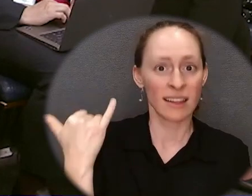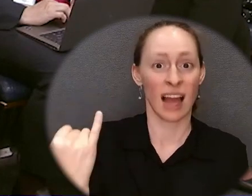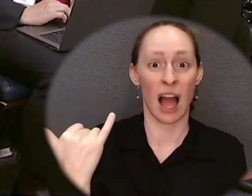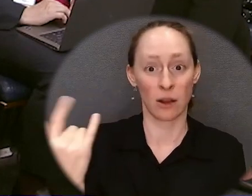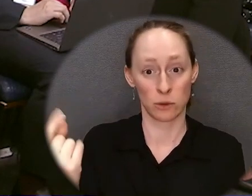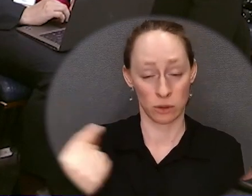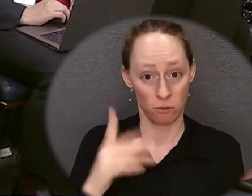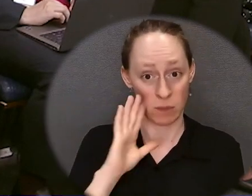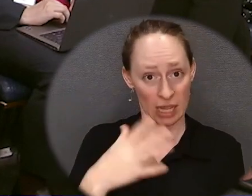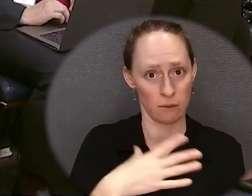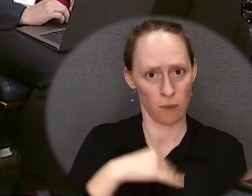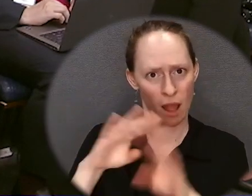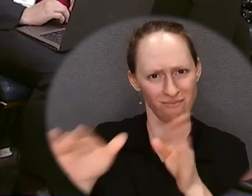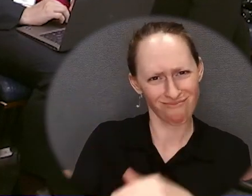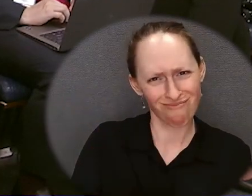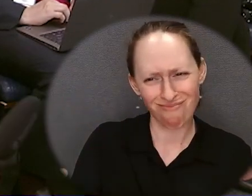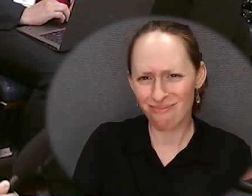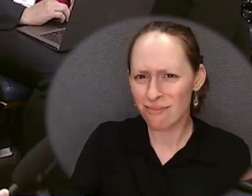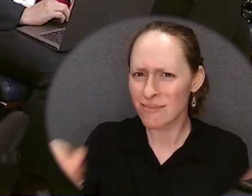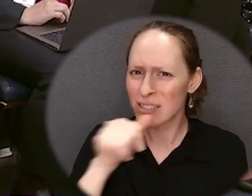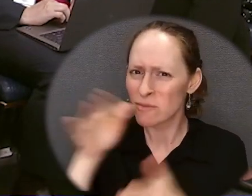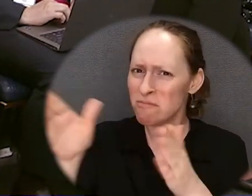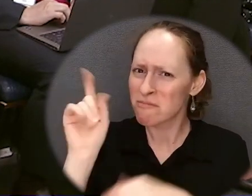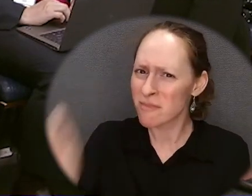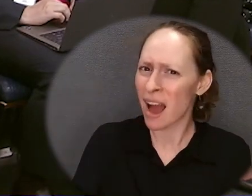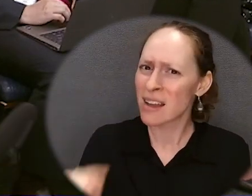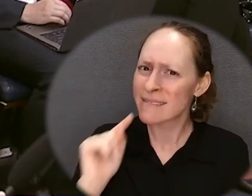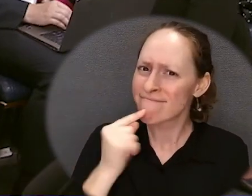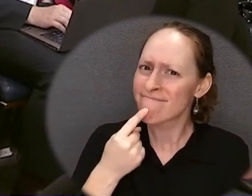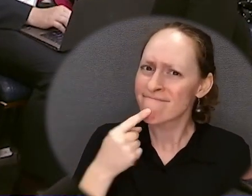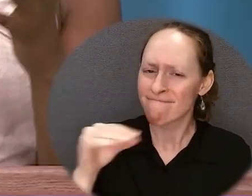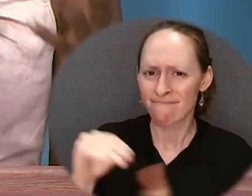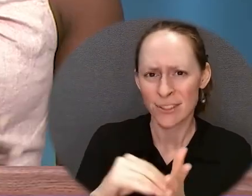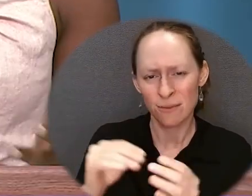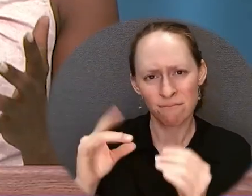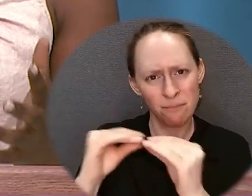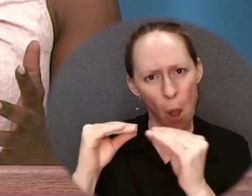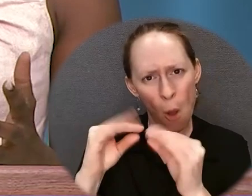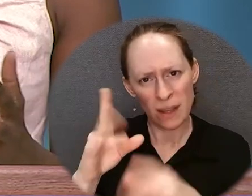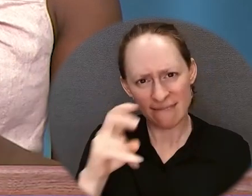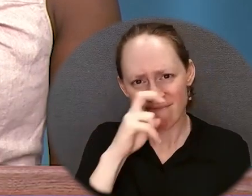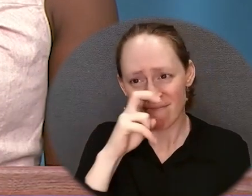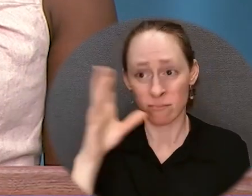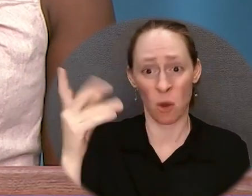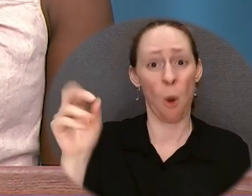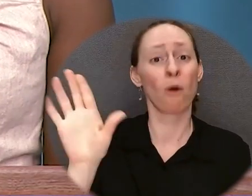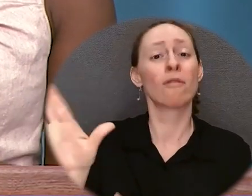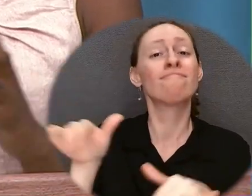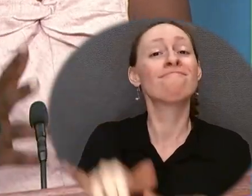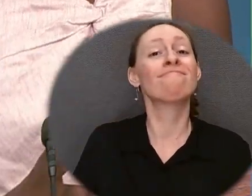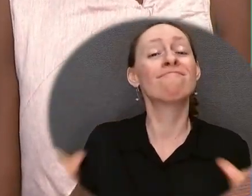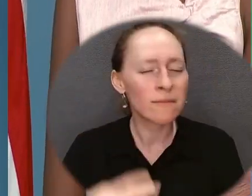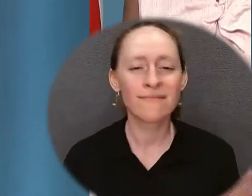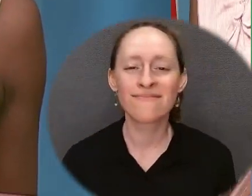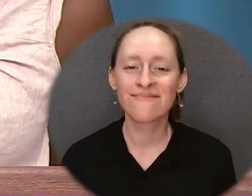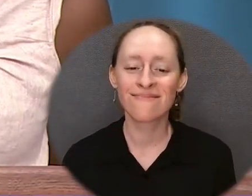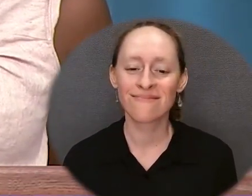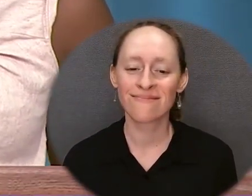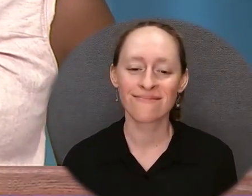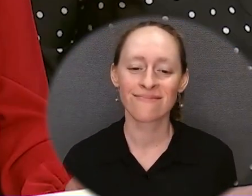review its security protocol for visitors coming in. So let them do their investigation. Again, this is under their purview.